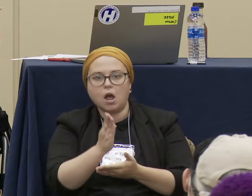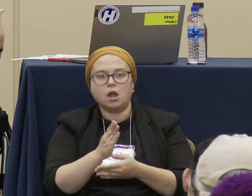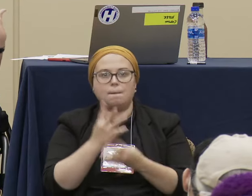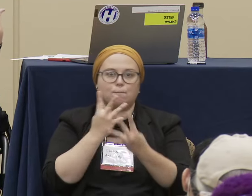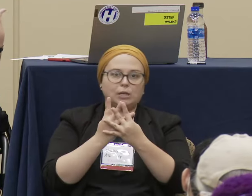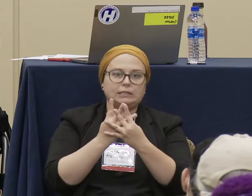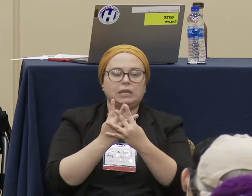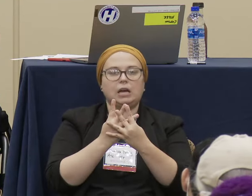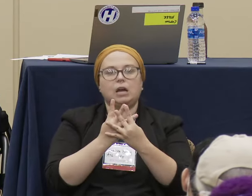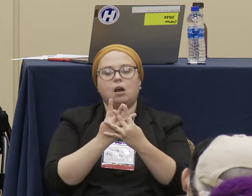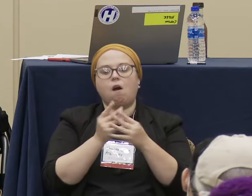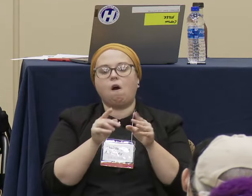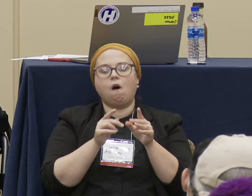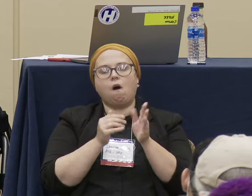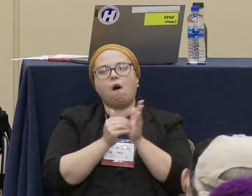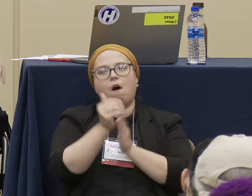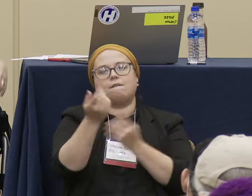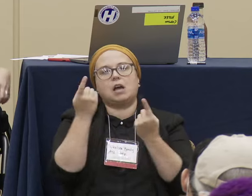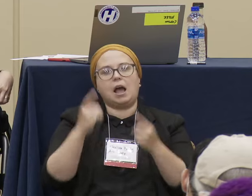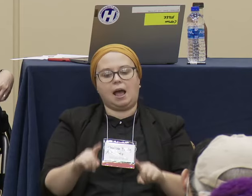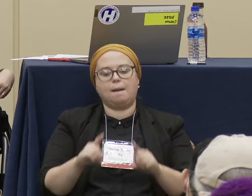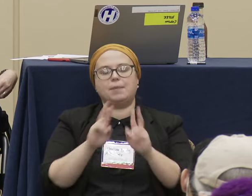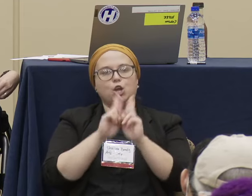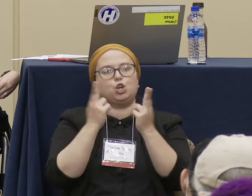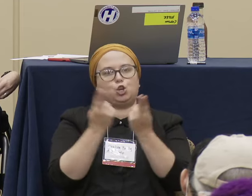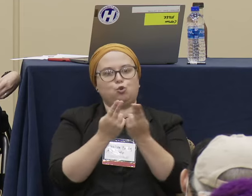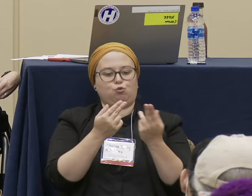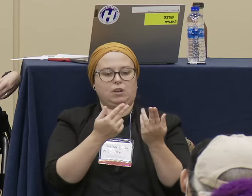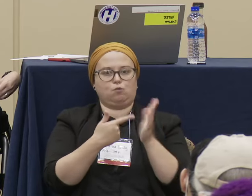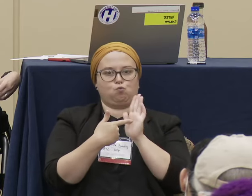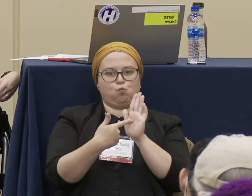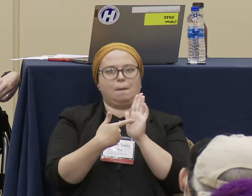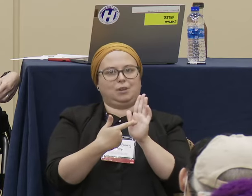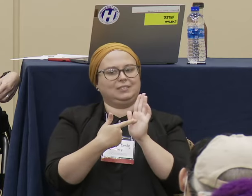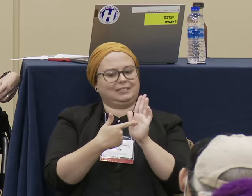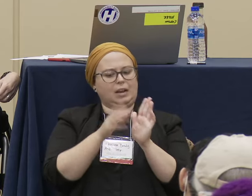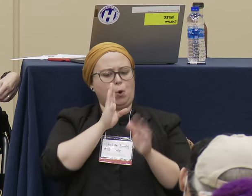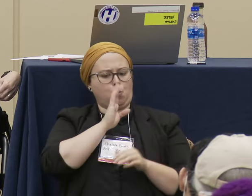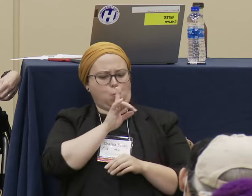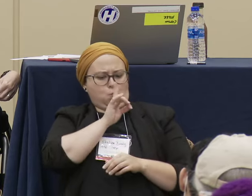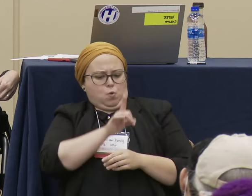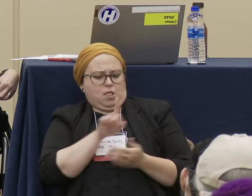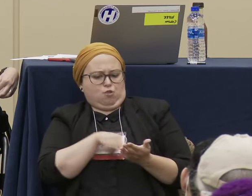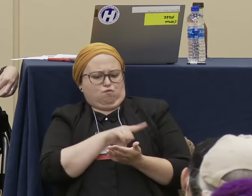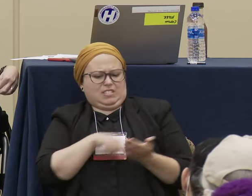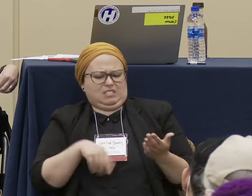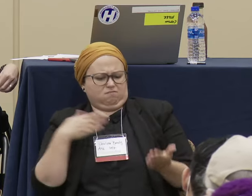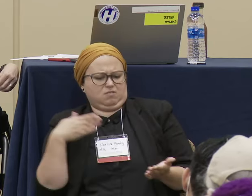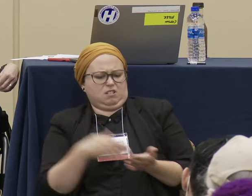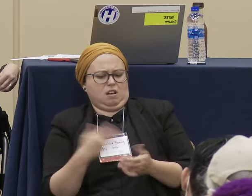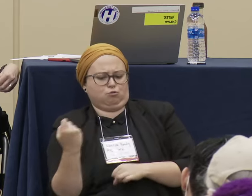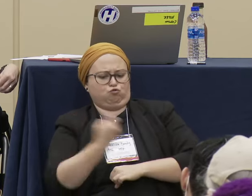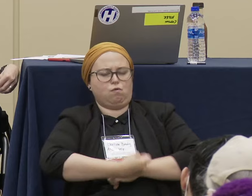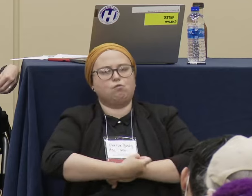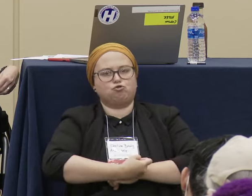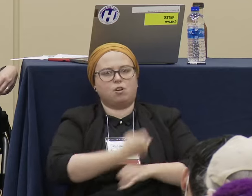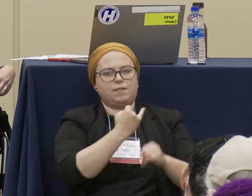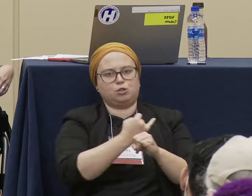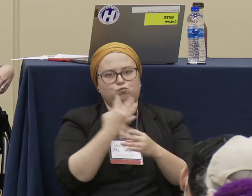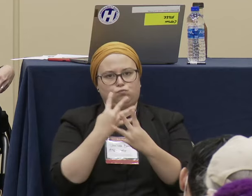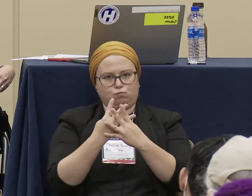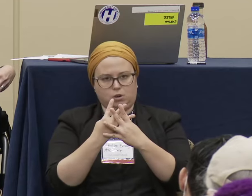case that union represent one of the staunchest critiques against abolition or closure of prisons and